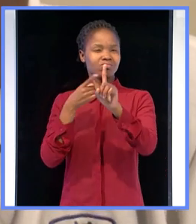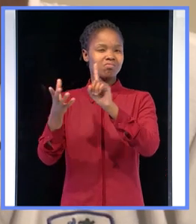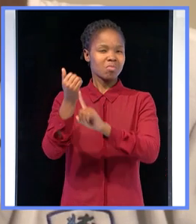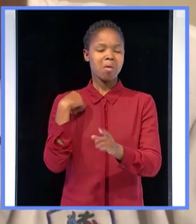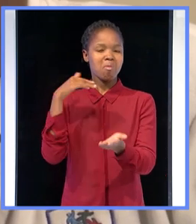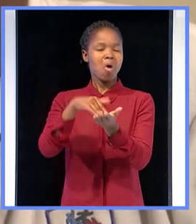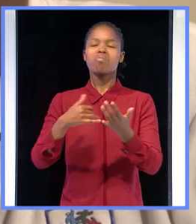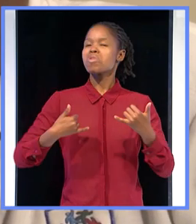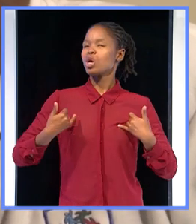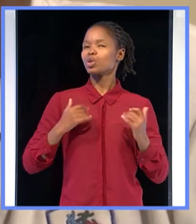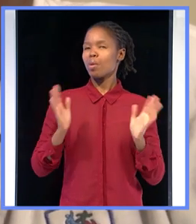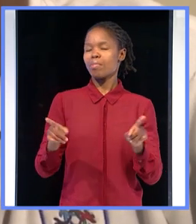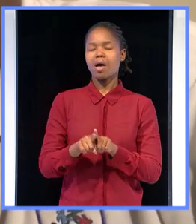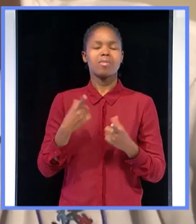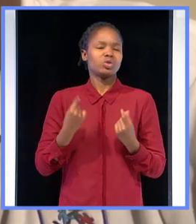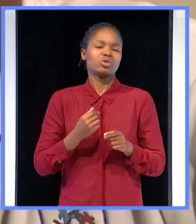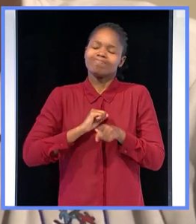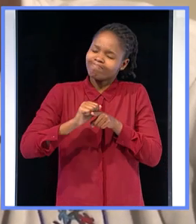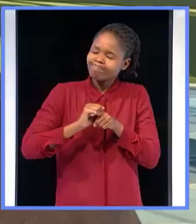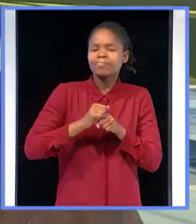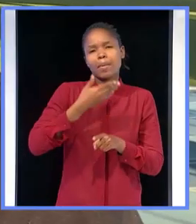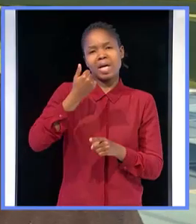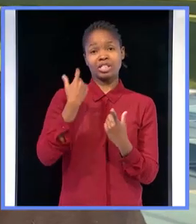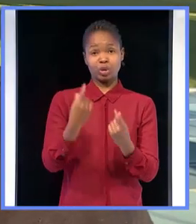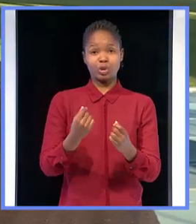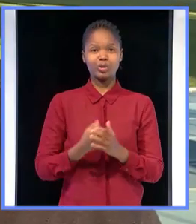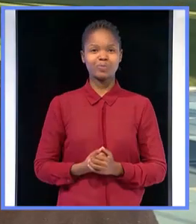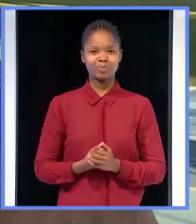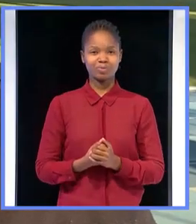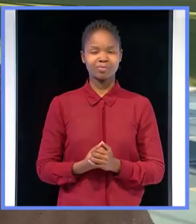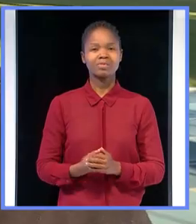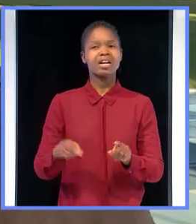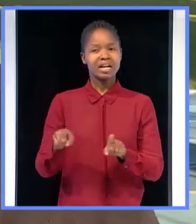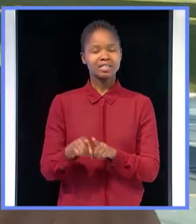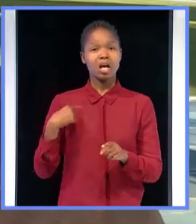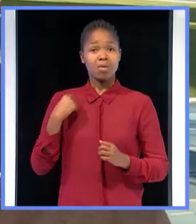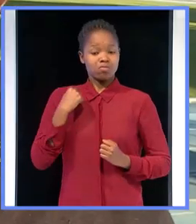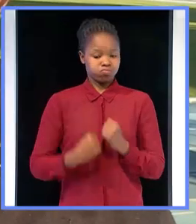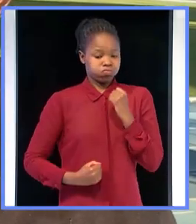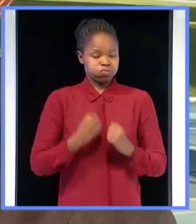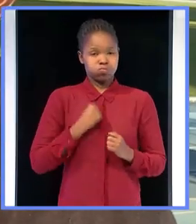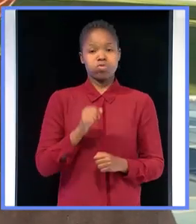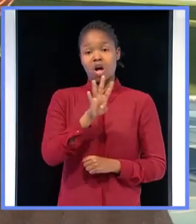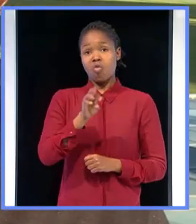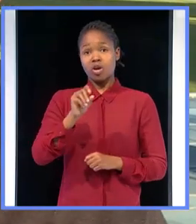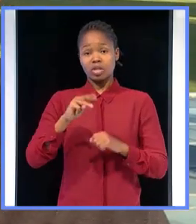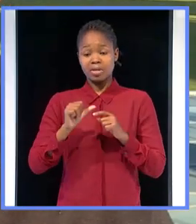doen en my aim is om goud te kry. My time I would like to run in 400 meters